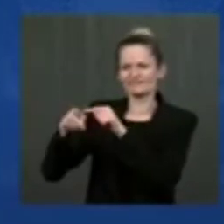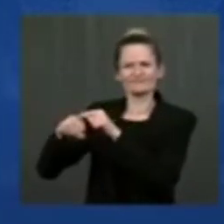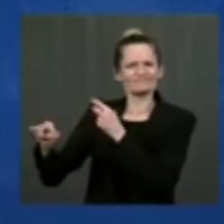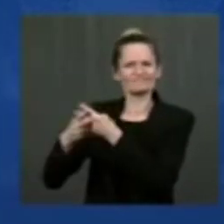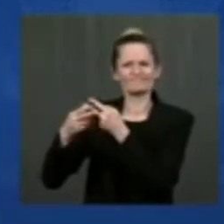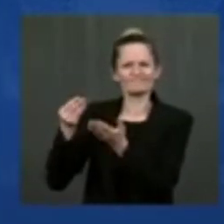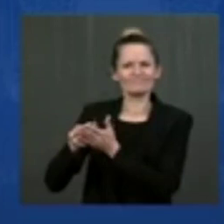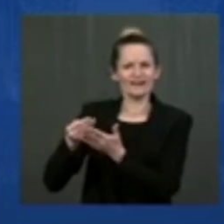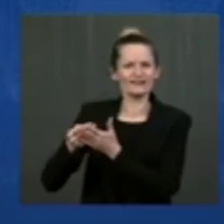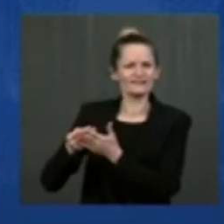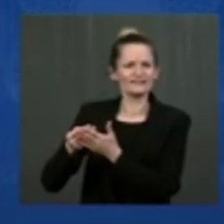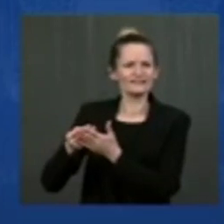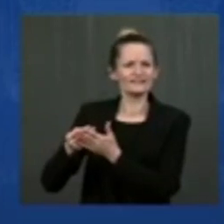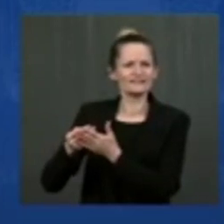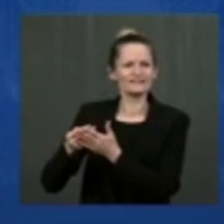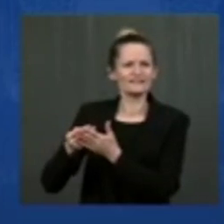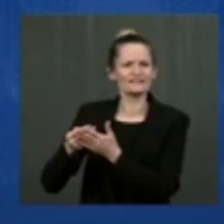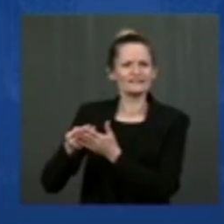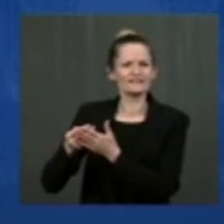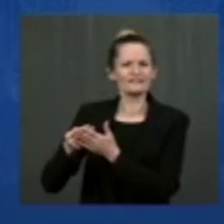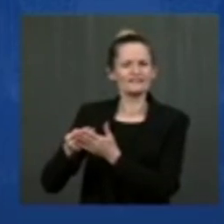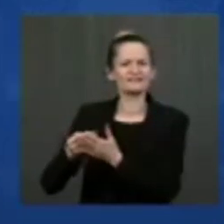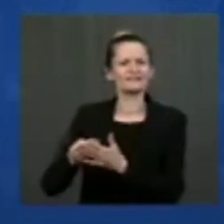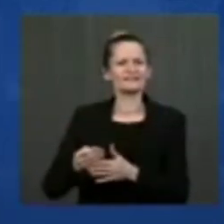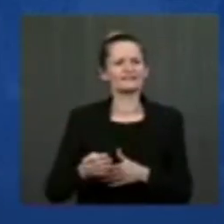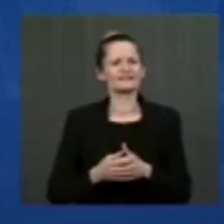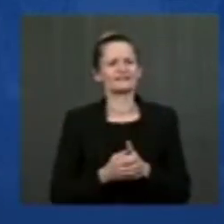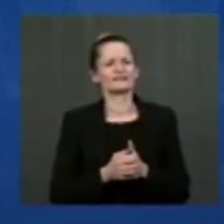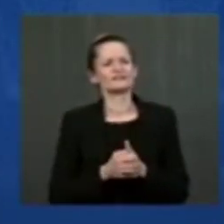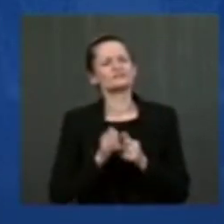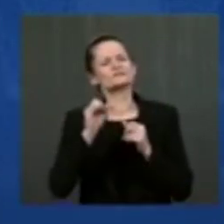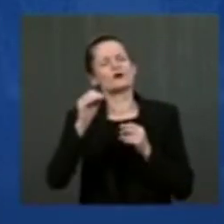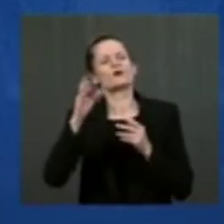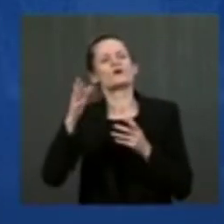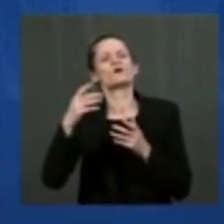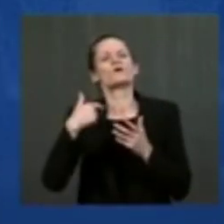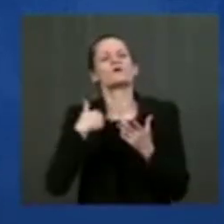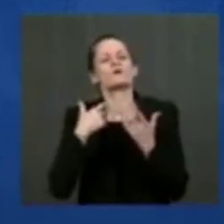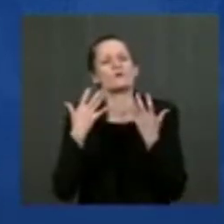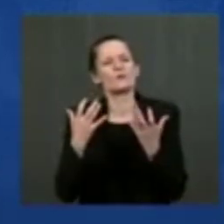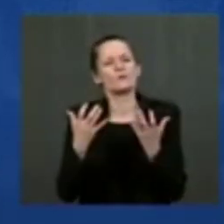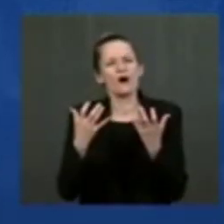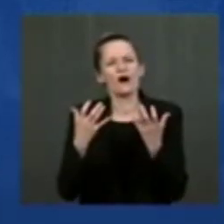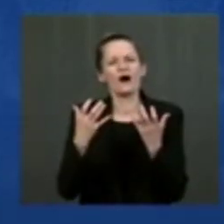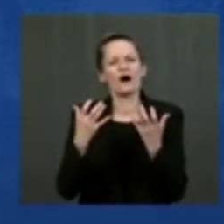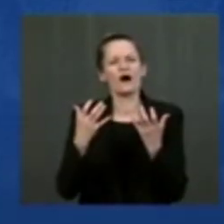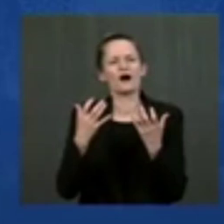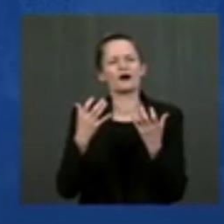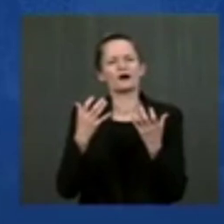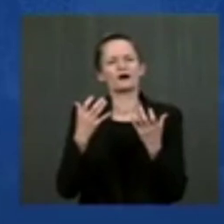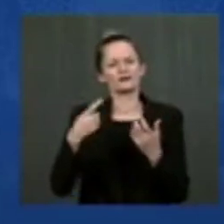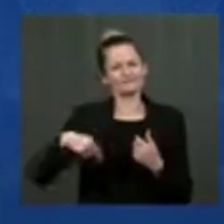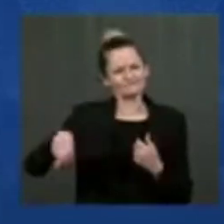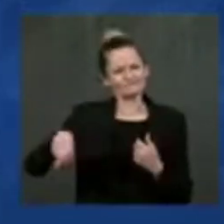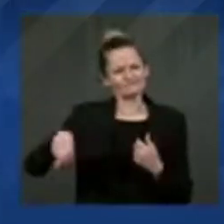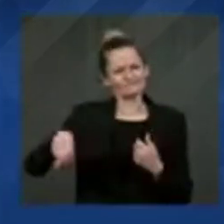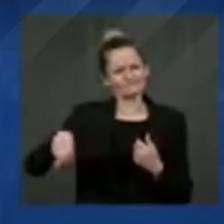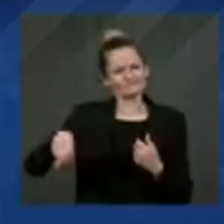And as part of that, I want us to see us finally